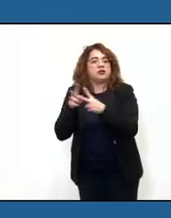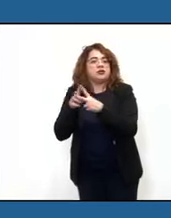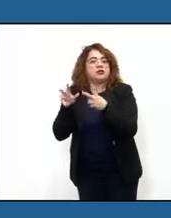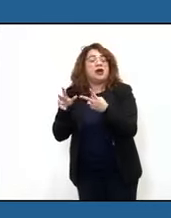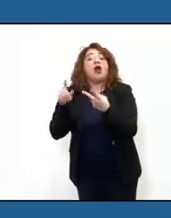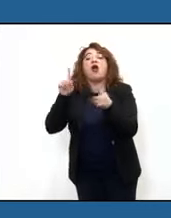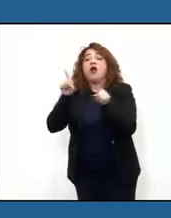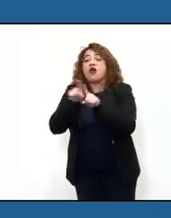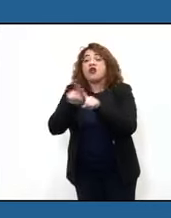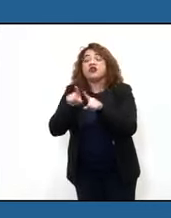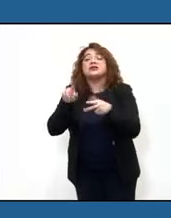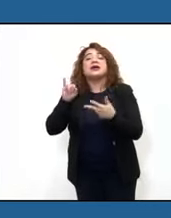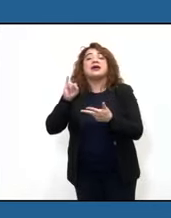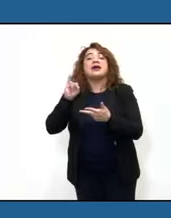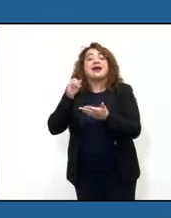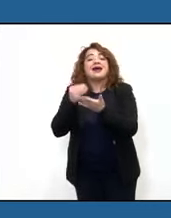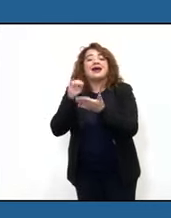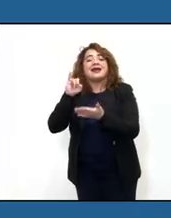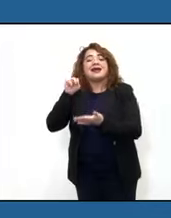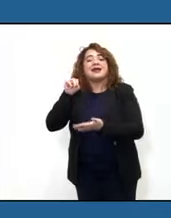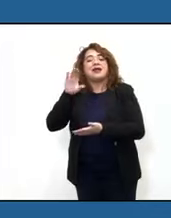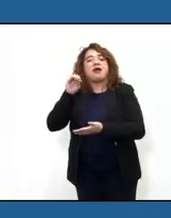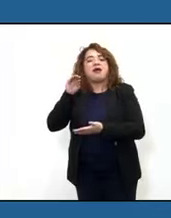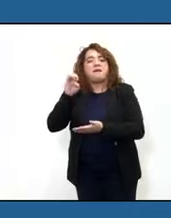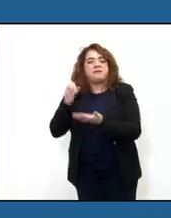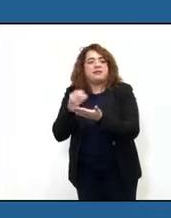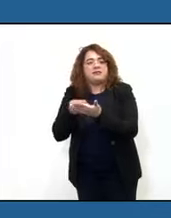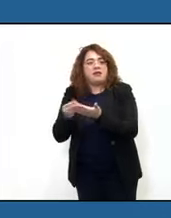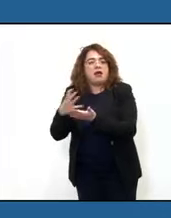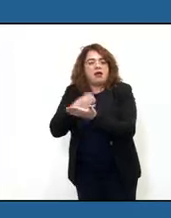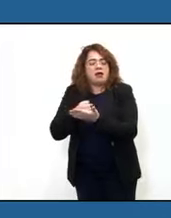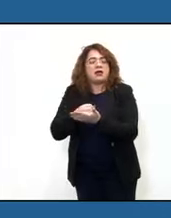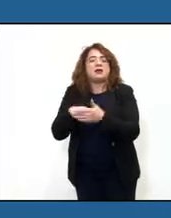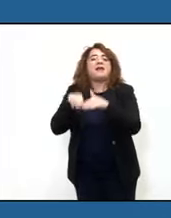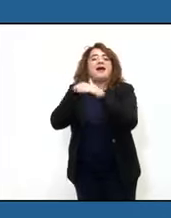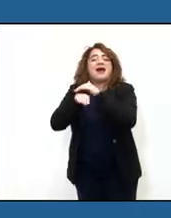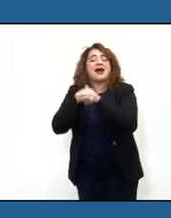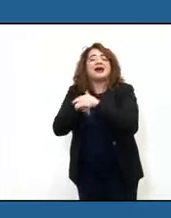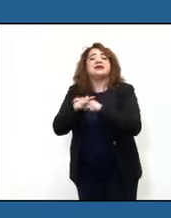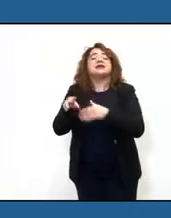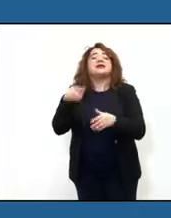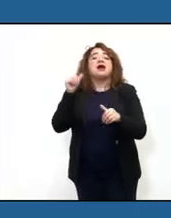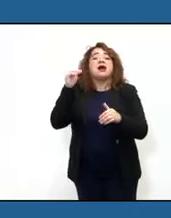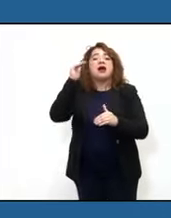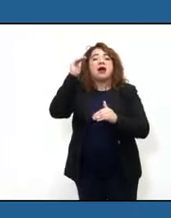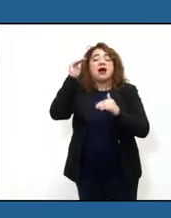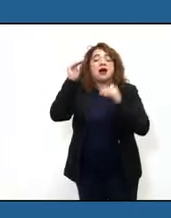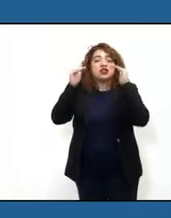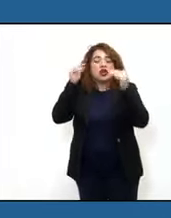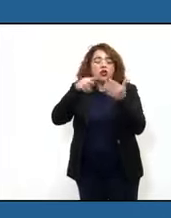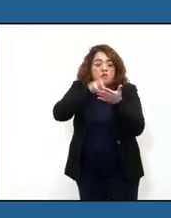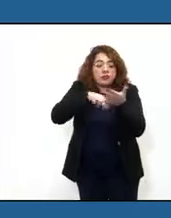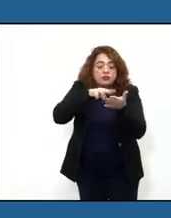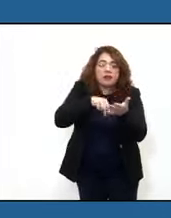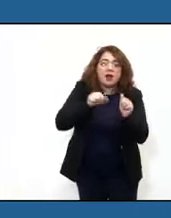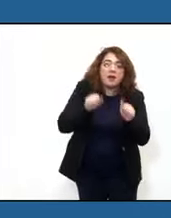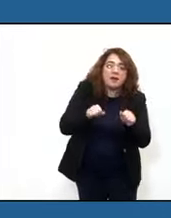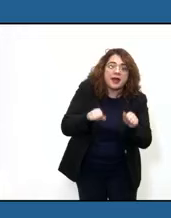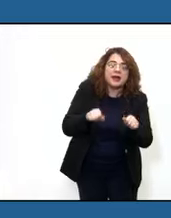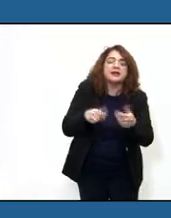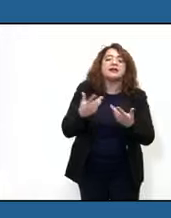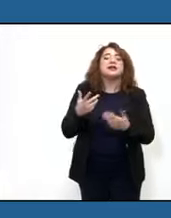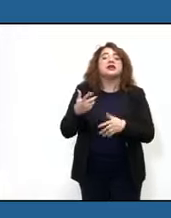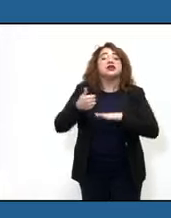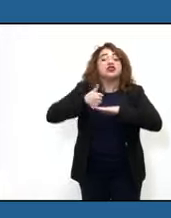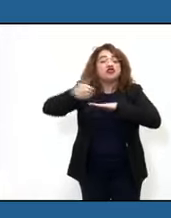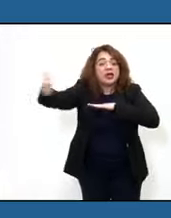impacted by income, technology access, digital literacy, transportation, and vaccine hesitancy. So the city is committed